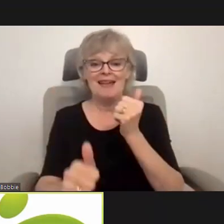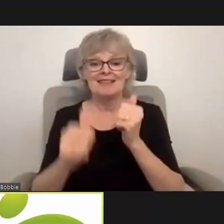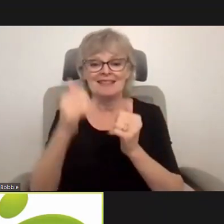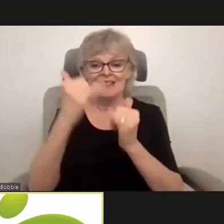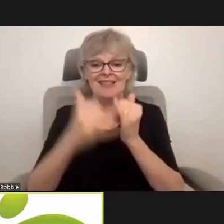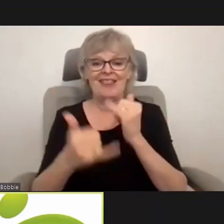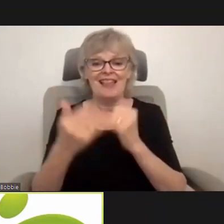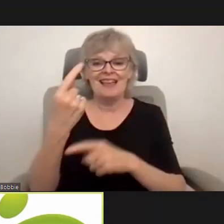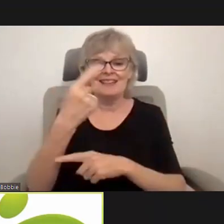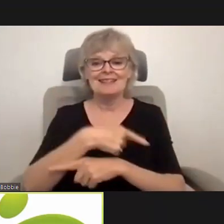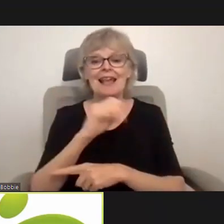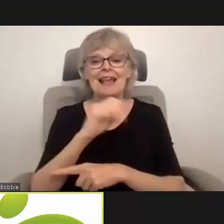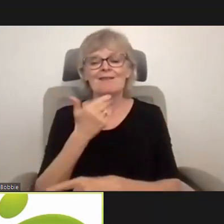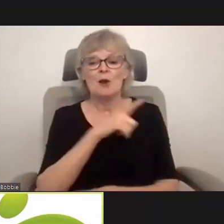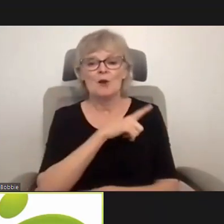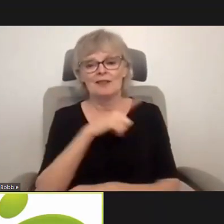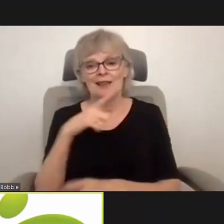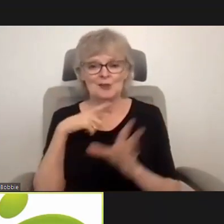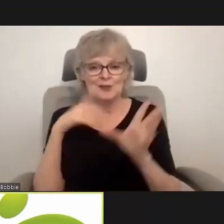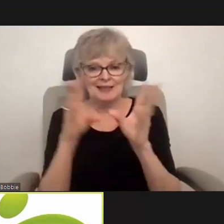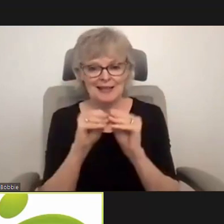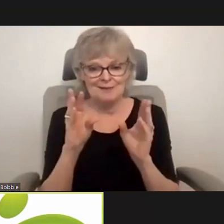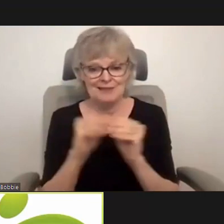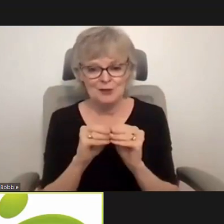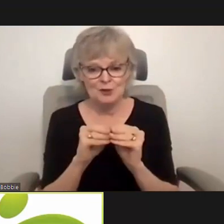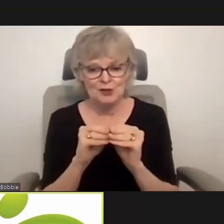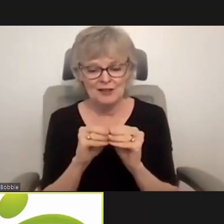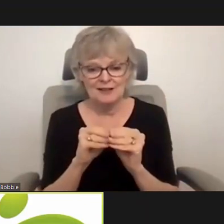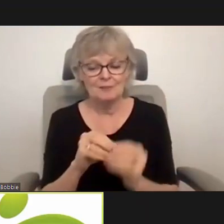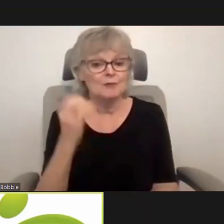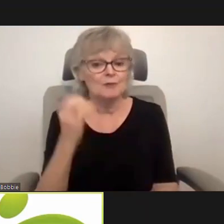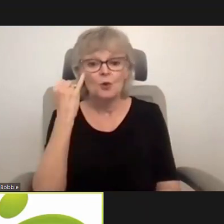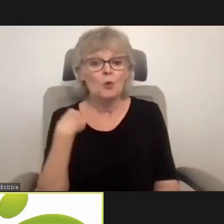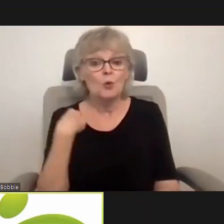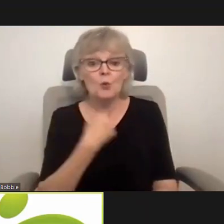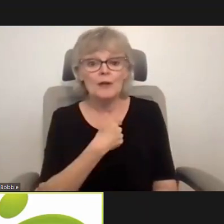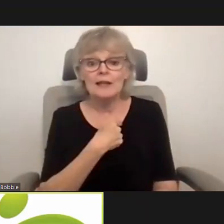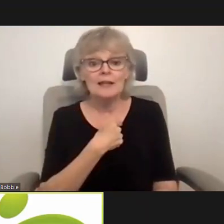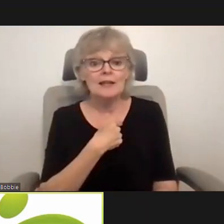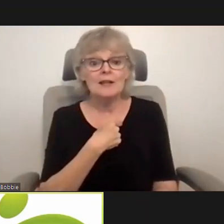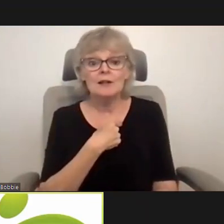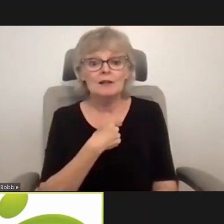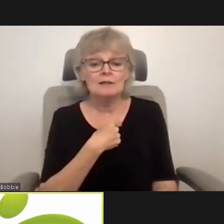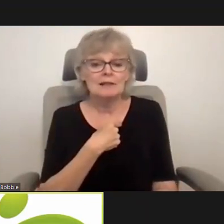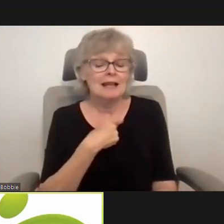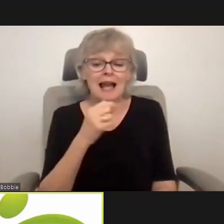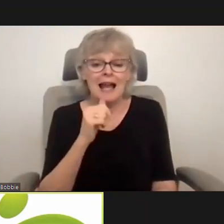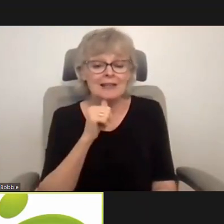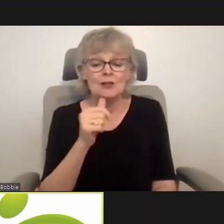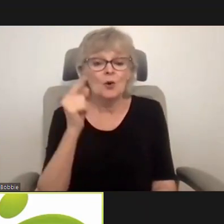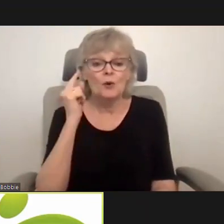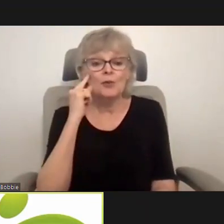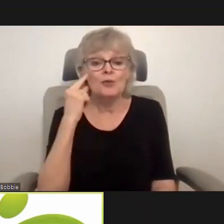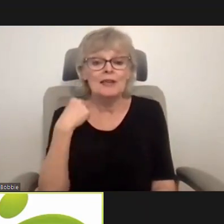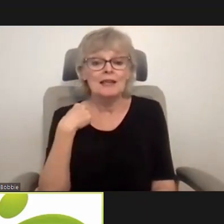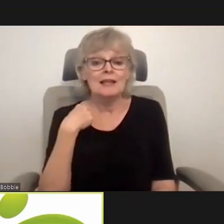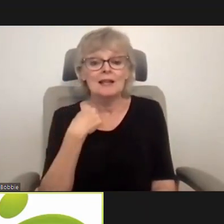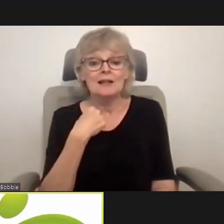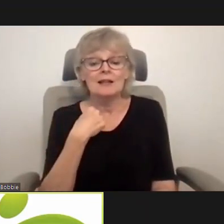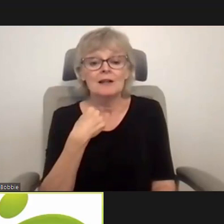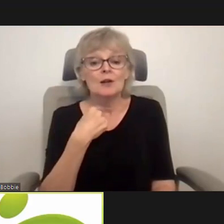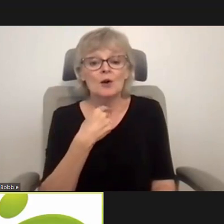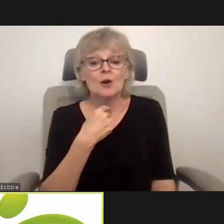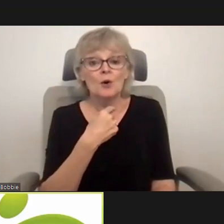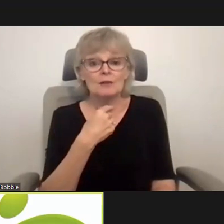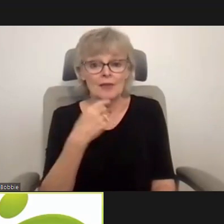of legislative session. We would not have been able to be there in force. I really don't think we would have without